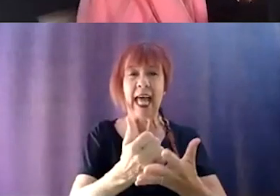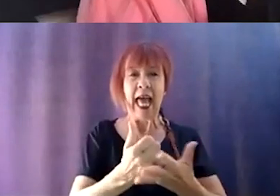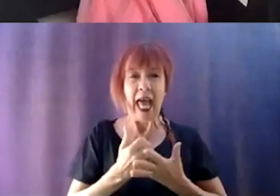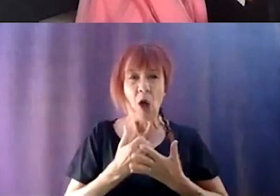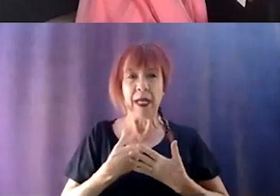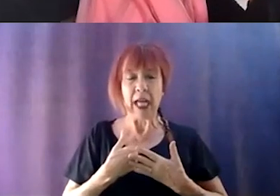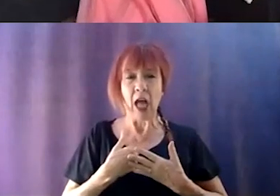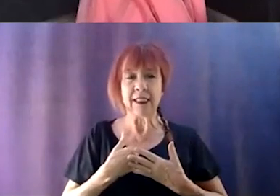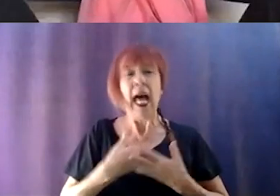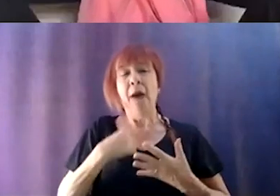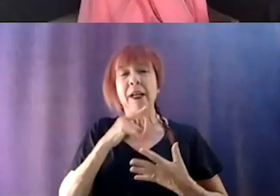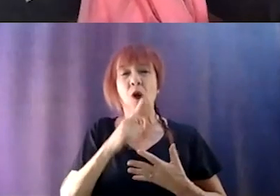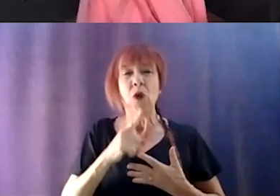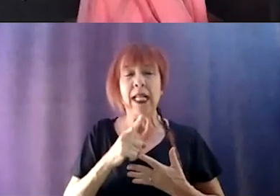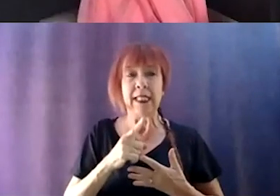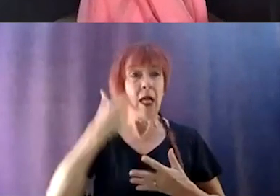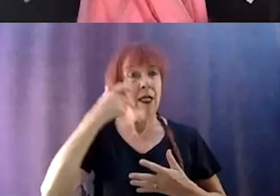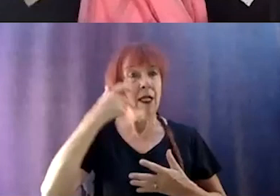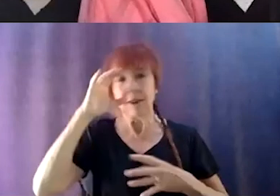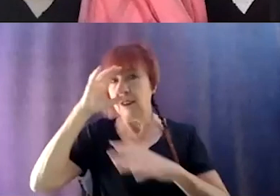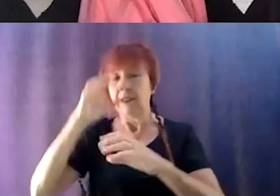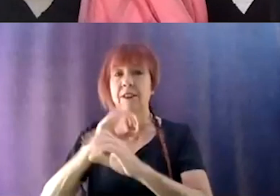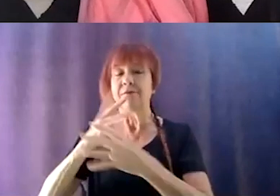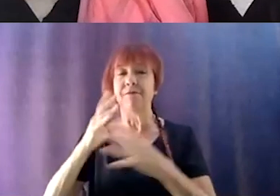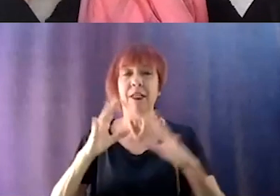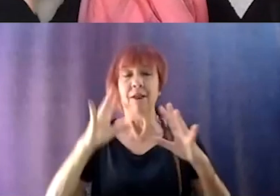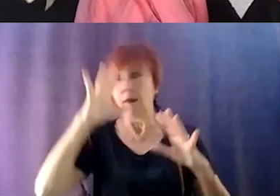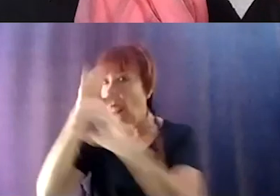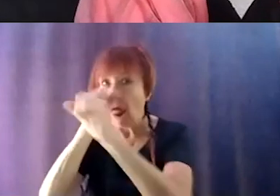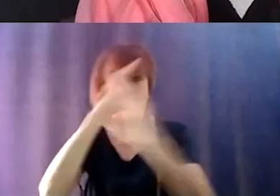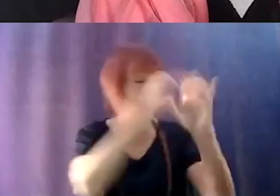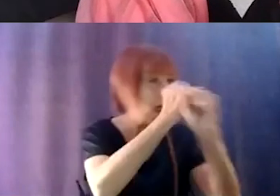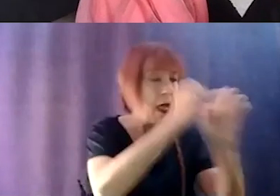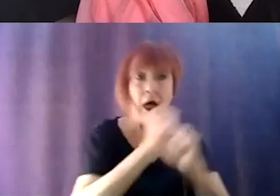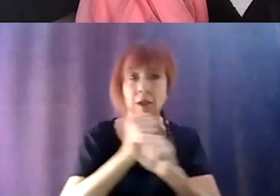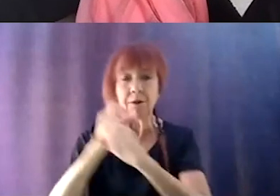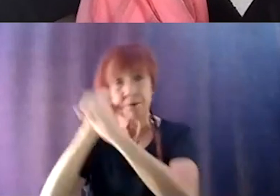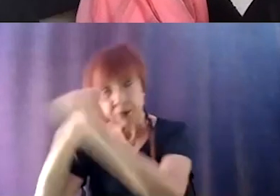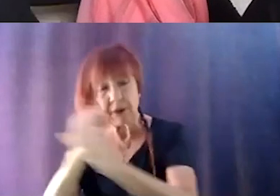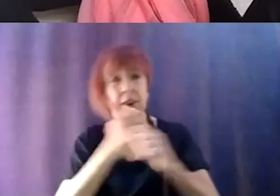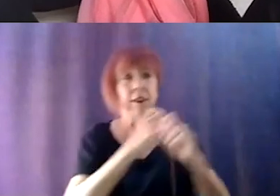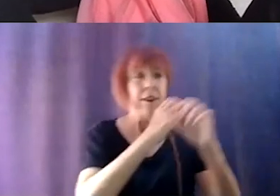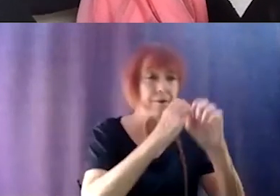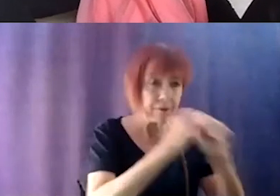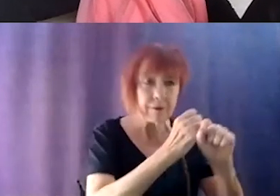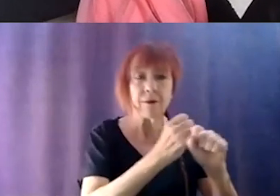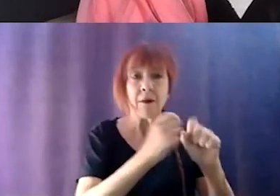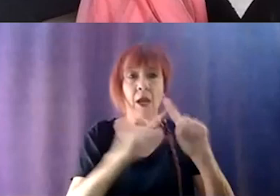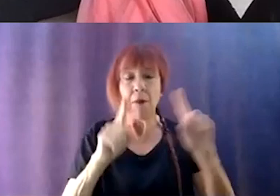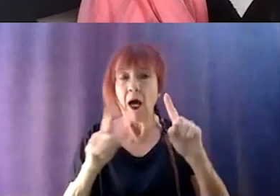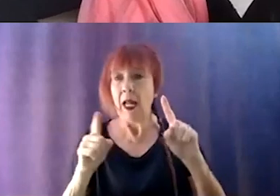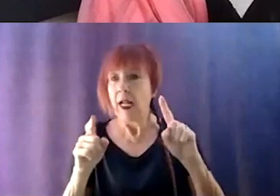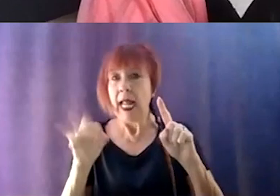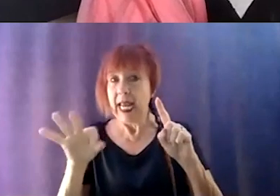that or that. It's not just to take it and swallow that. It's just because if we are attracted by that, there